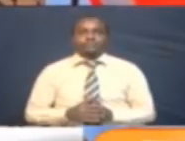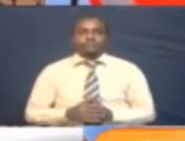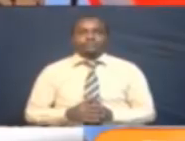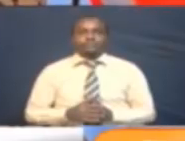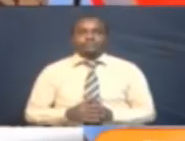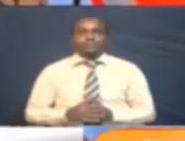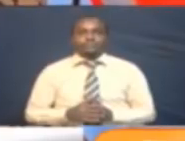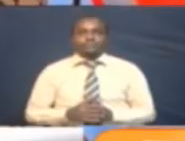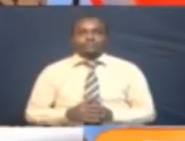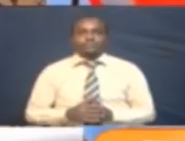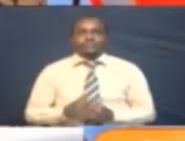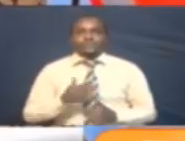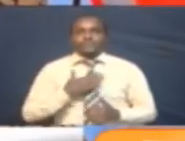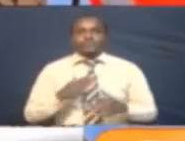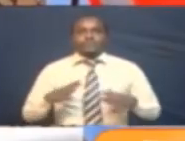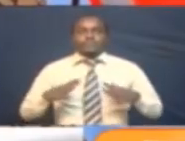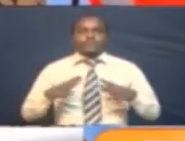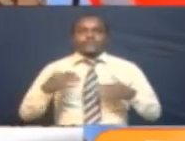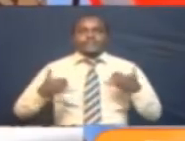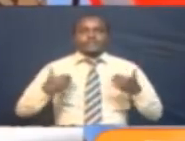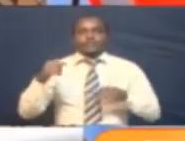My pride and joy today